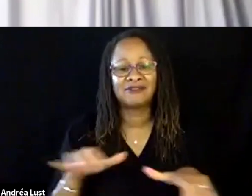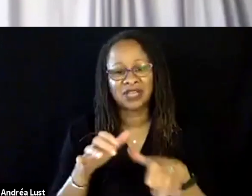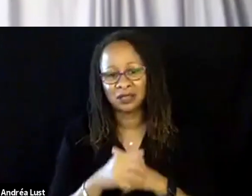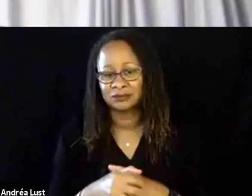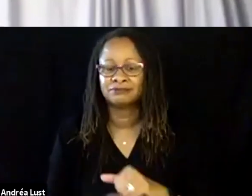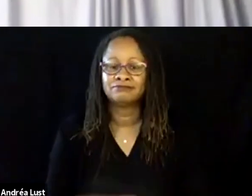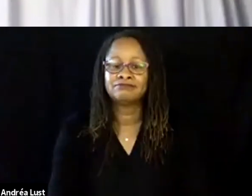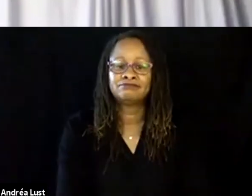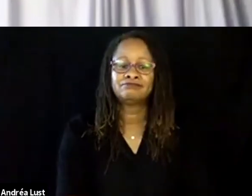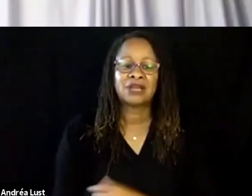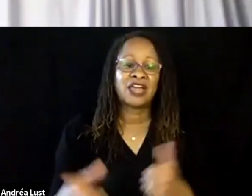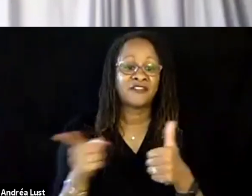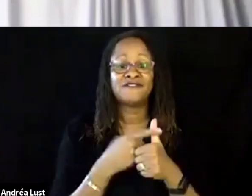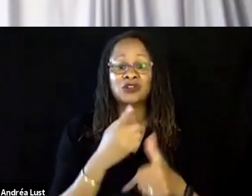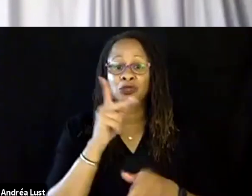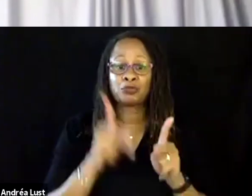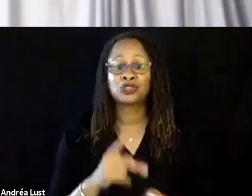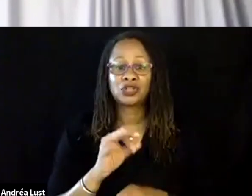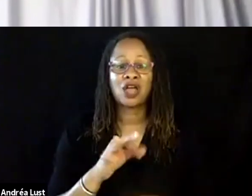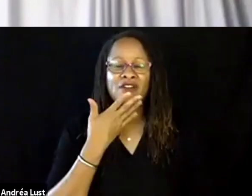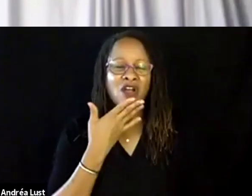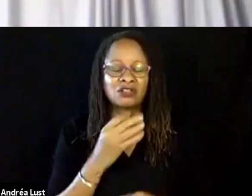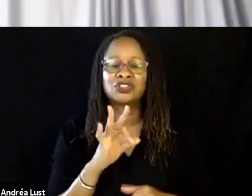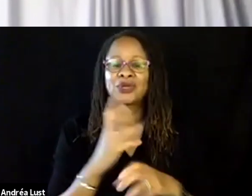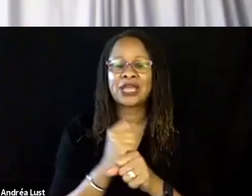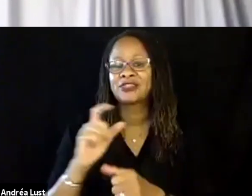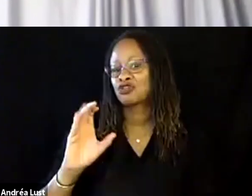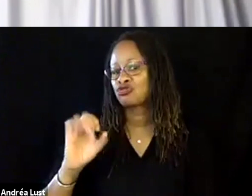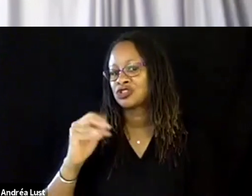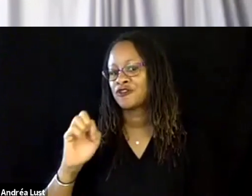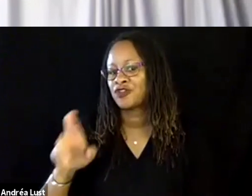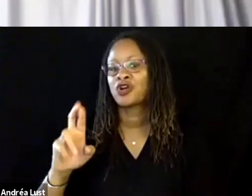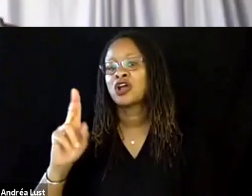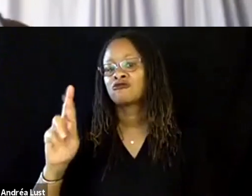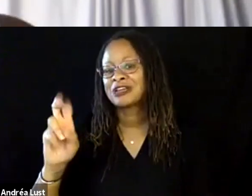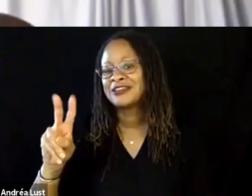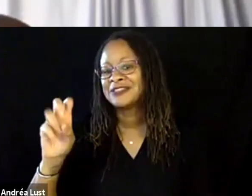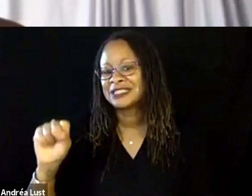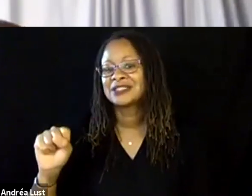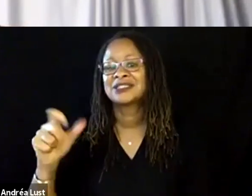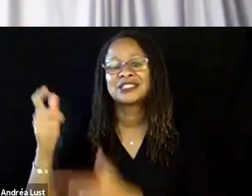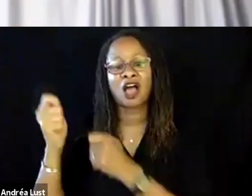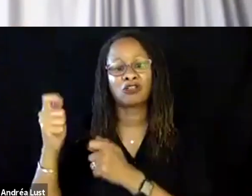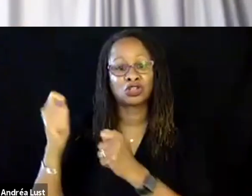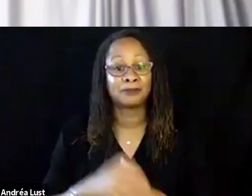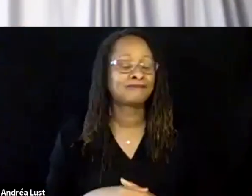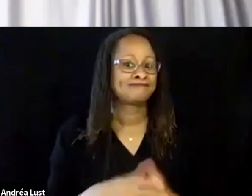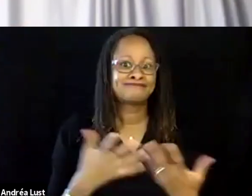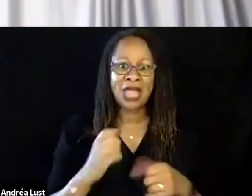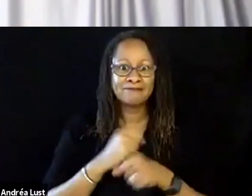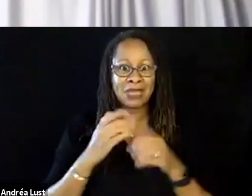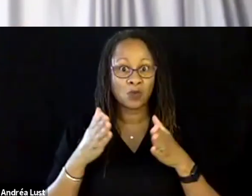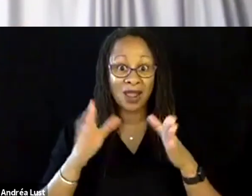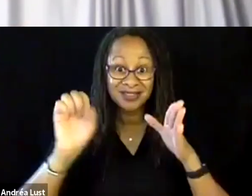the first person of color to receive the Christopher Reeve Scholarship, and really have made way. But then it's